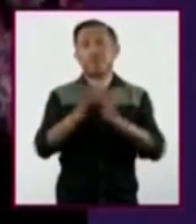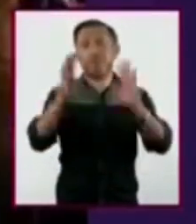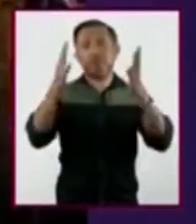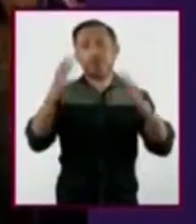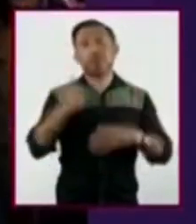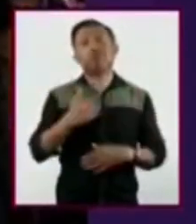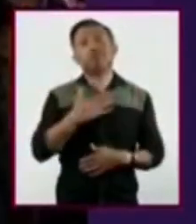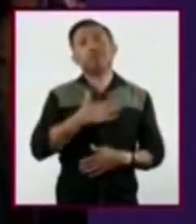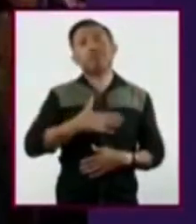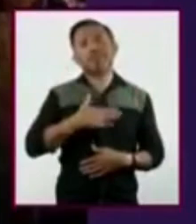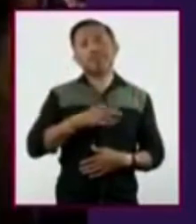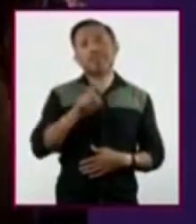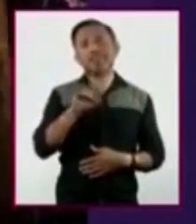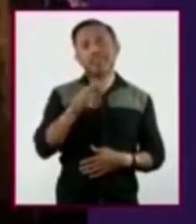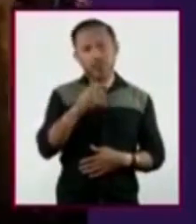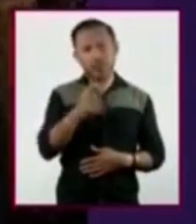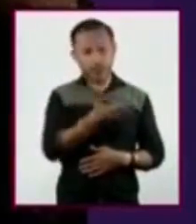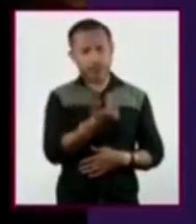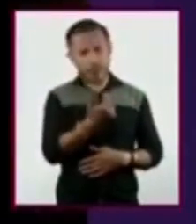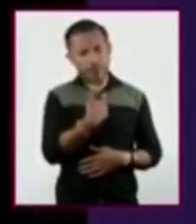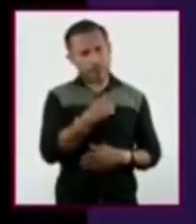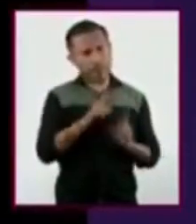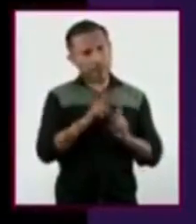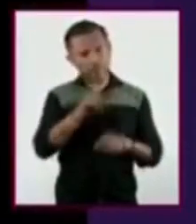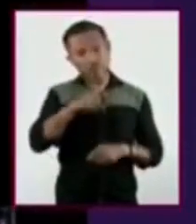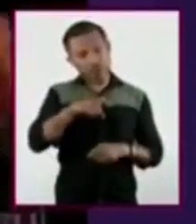Please, Dizzy, come with me. I've got to talk to you.